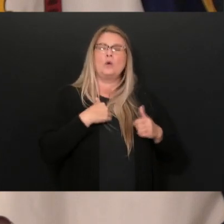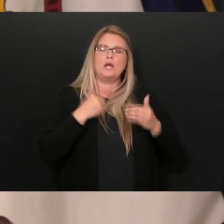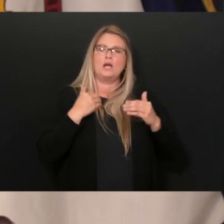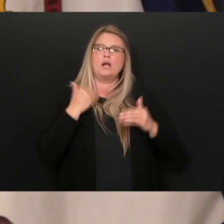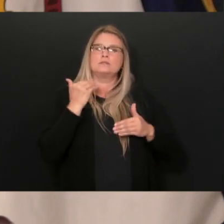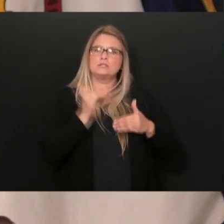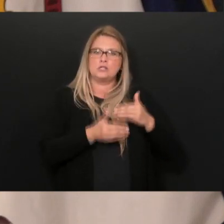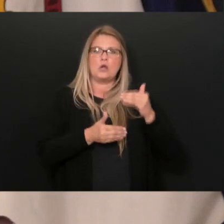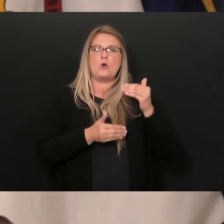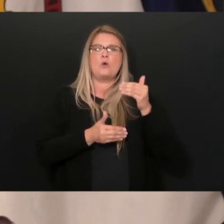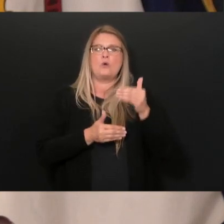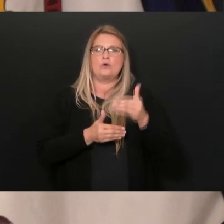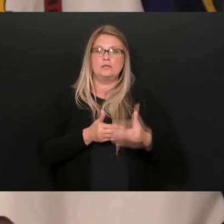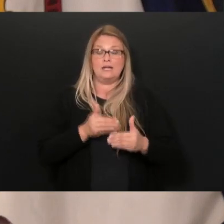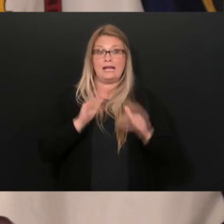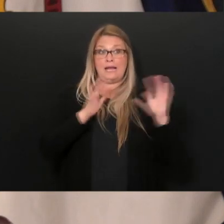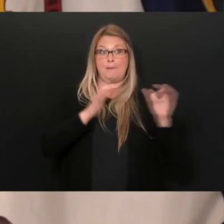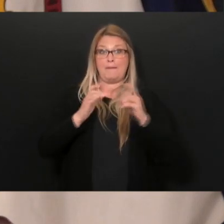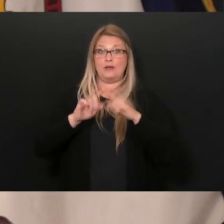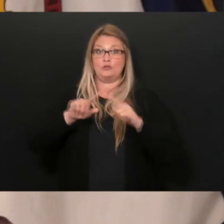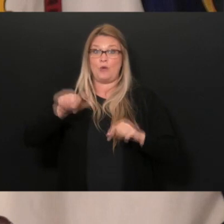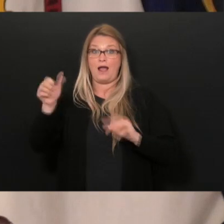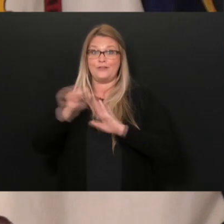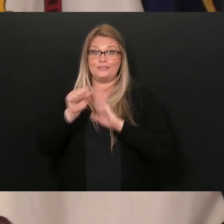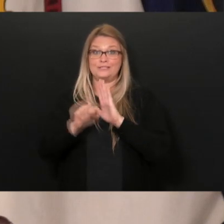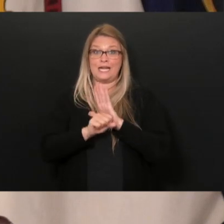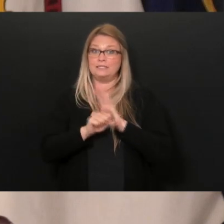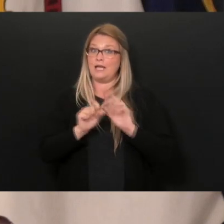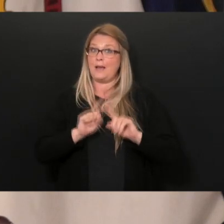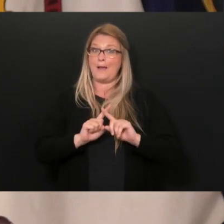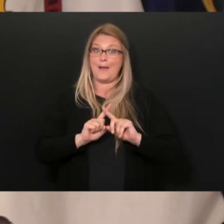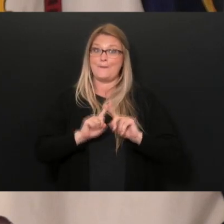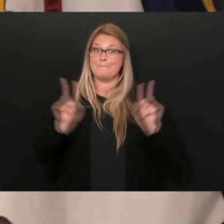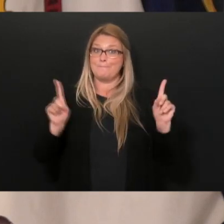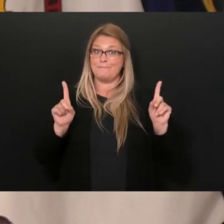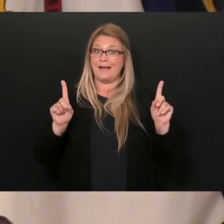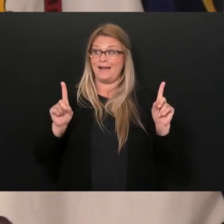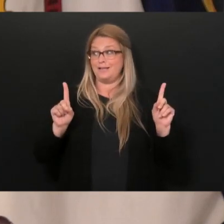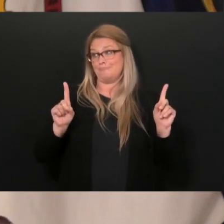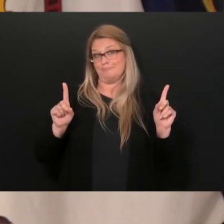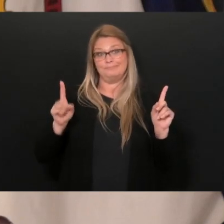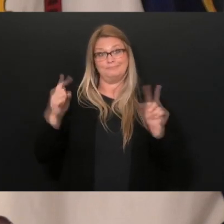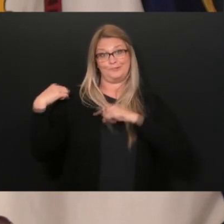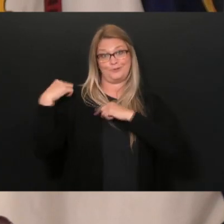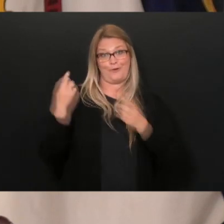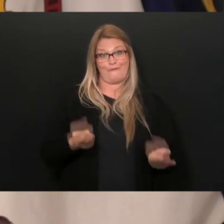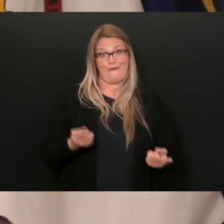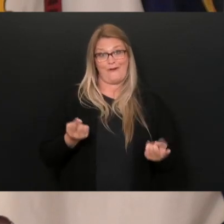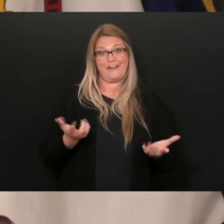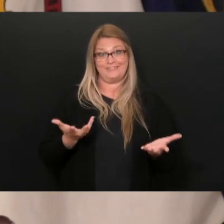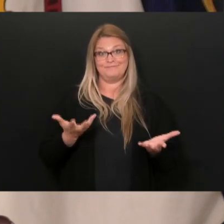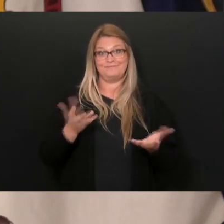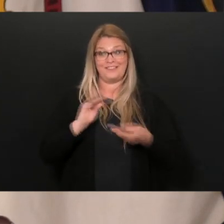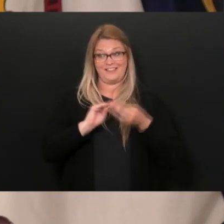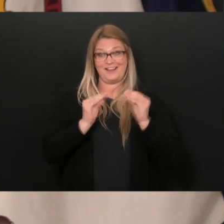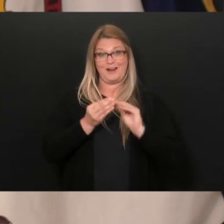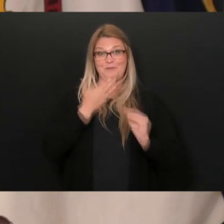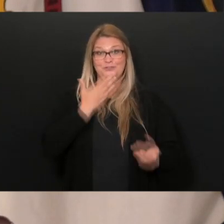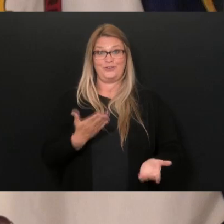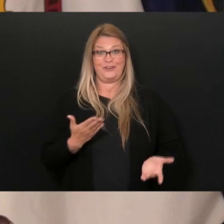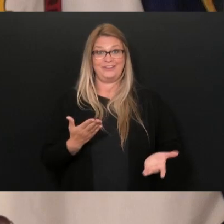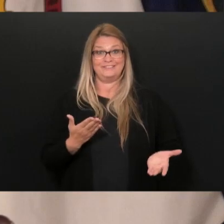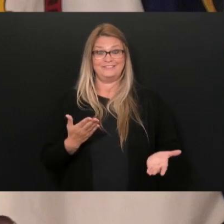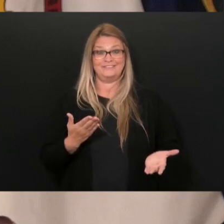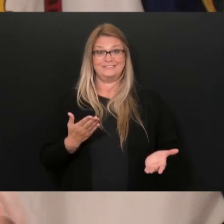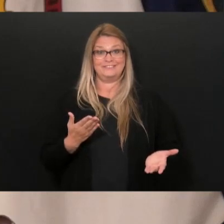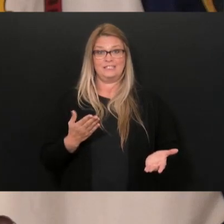really slowly compared to a lot of other states and everything. But yet our numbers would tell us, you don't have to do that, West Virginia.